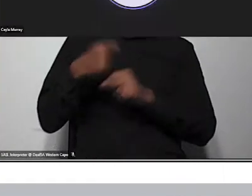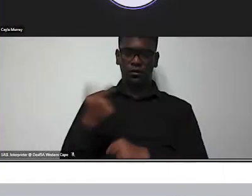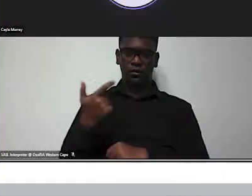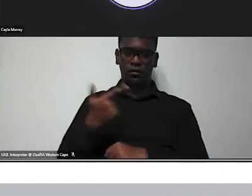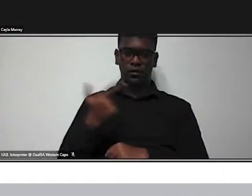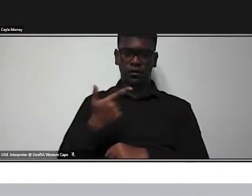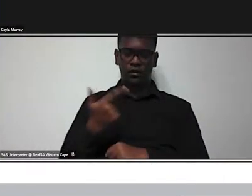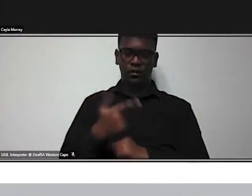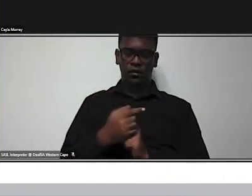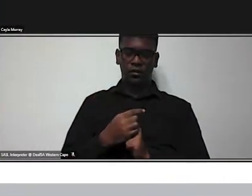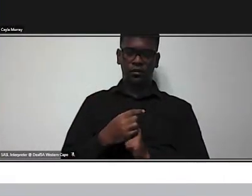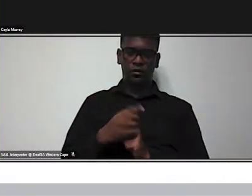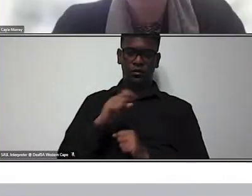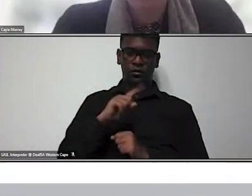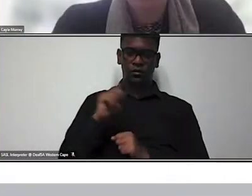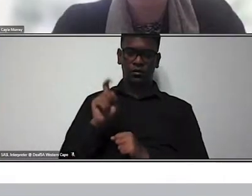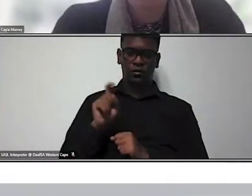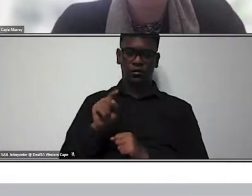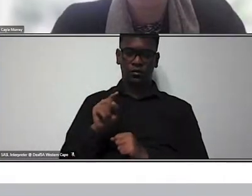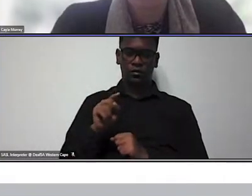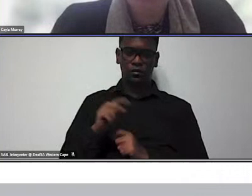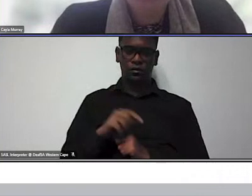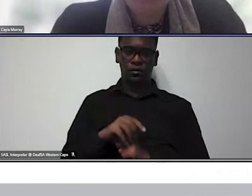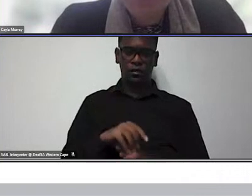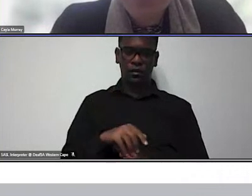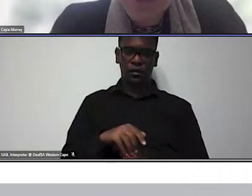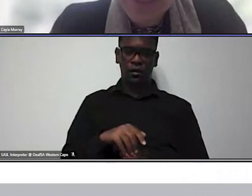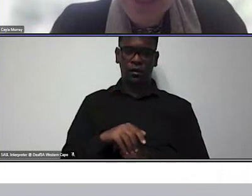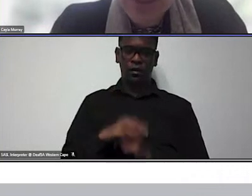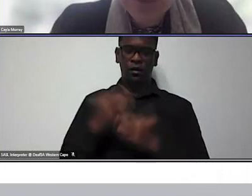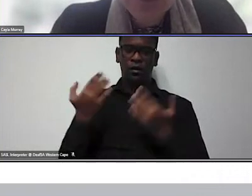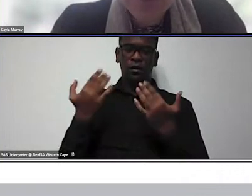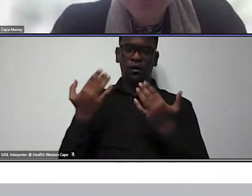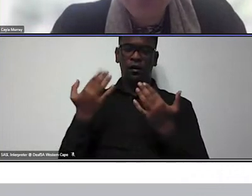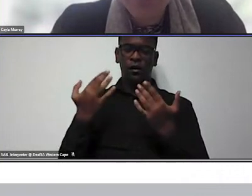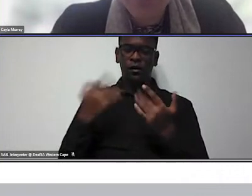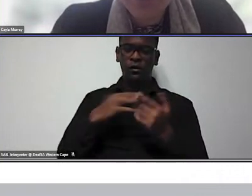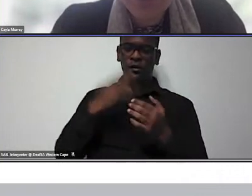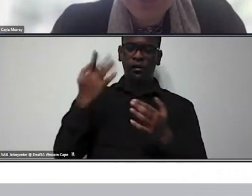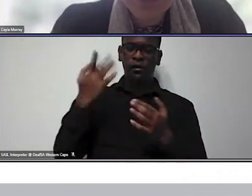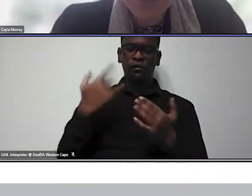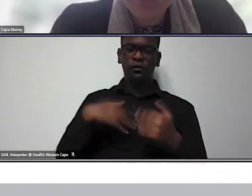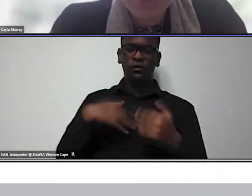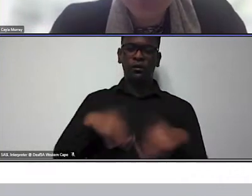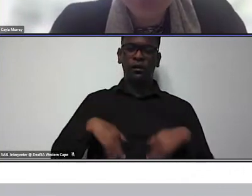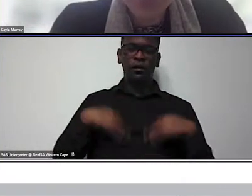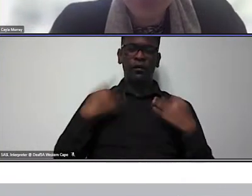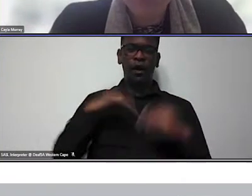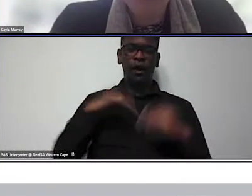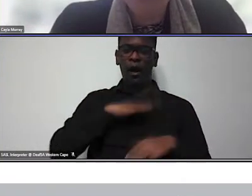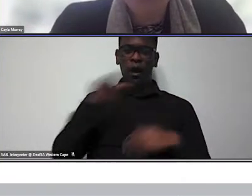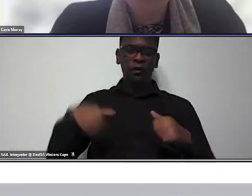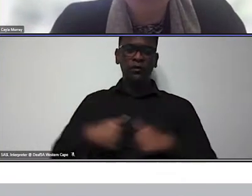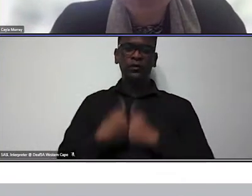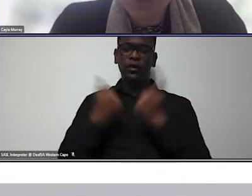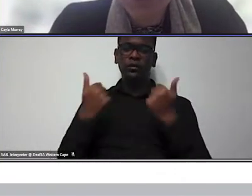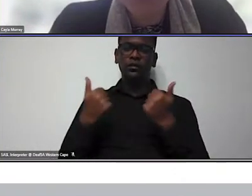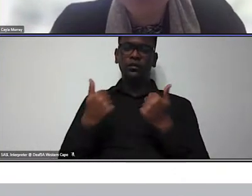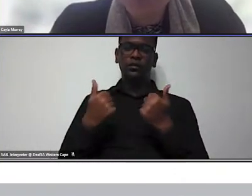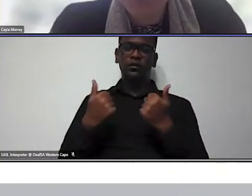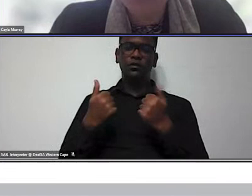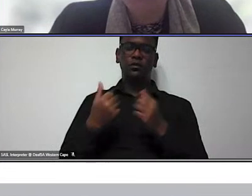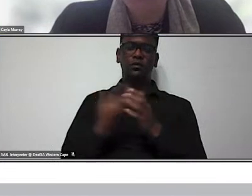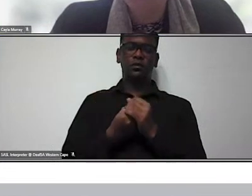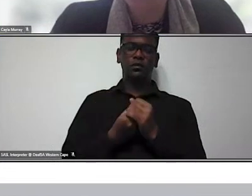My question is... The second one. Yes. So what specifically do you feel are our challenges in terms of